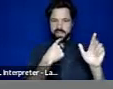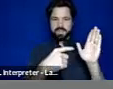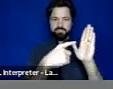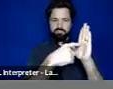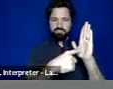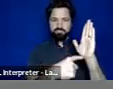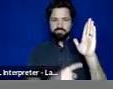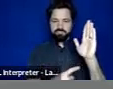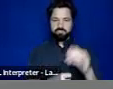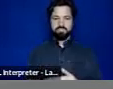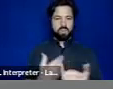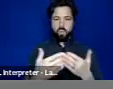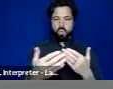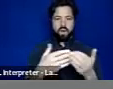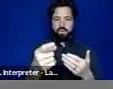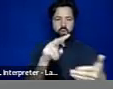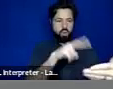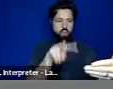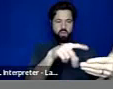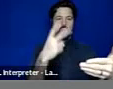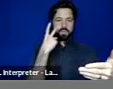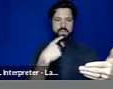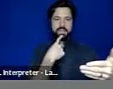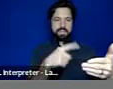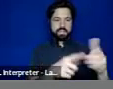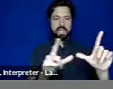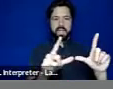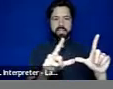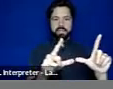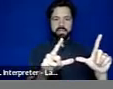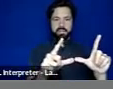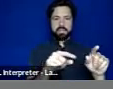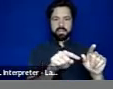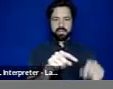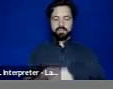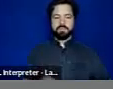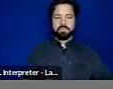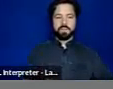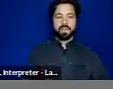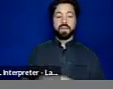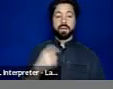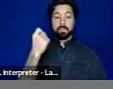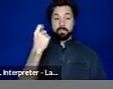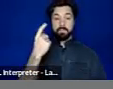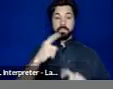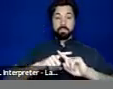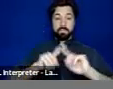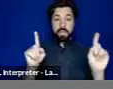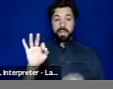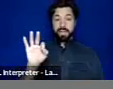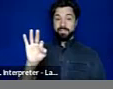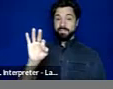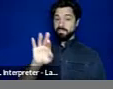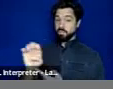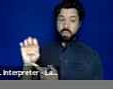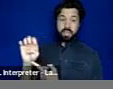on wherever it is that you're looking at this stuff. The difference is that if it's just free, if it doesn't